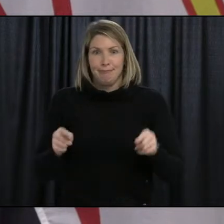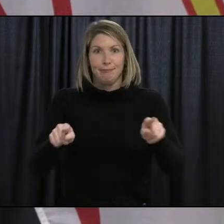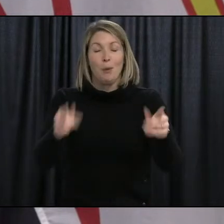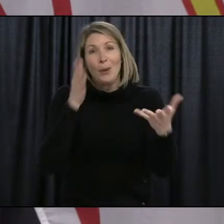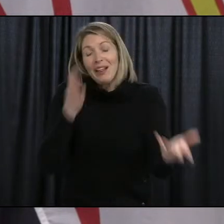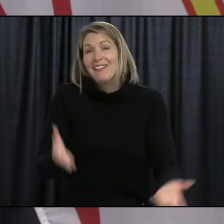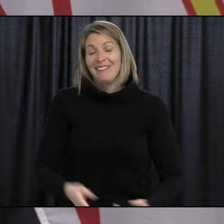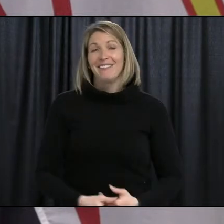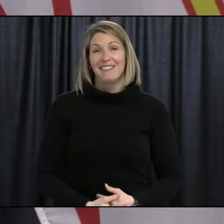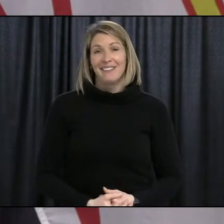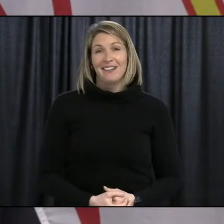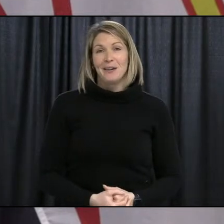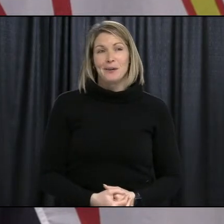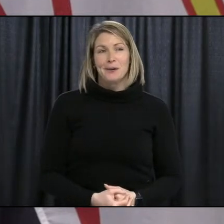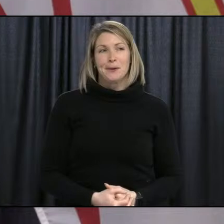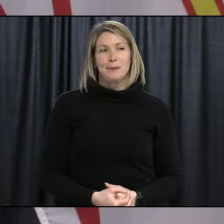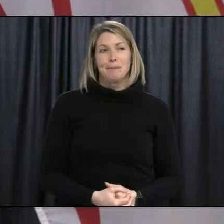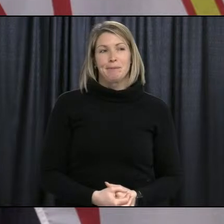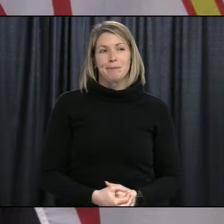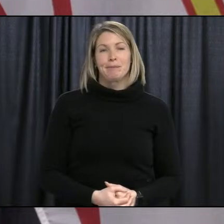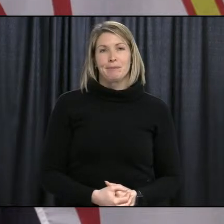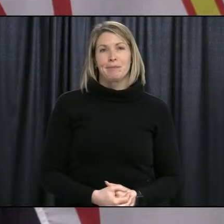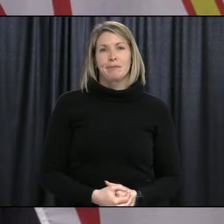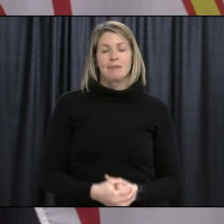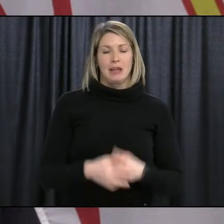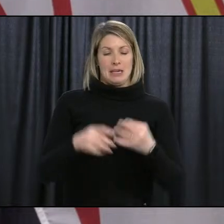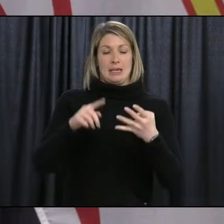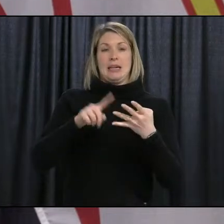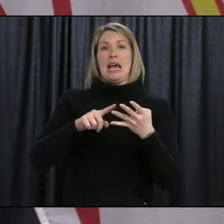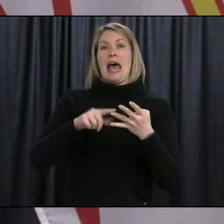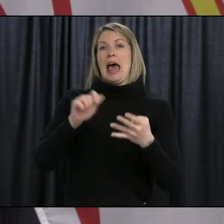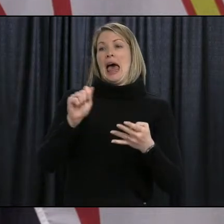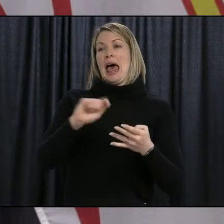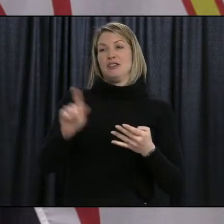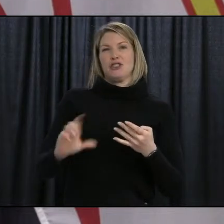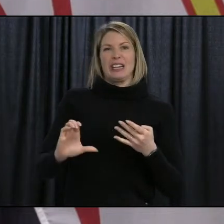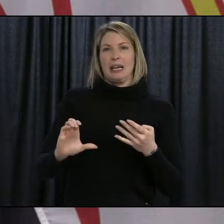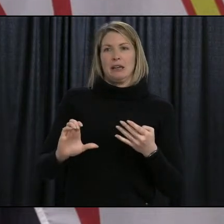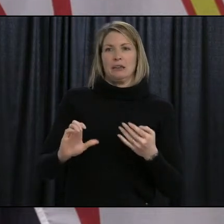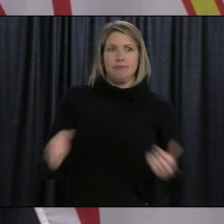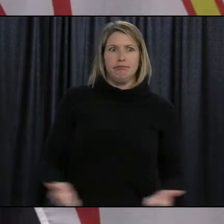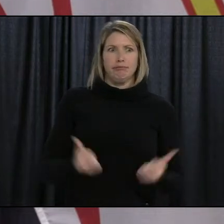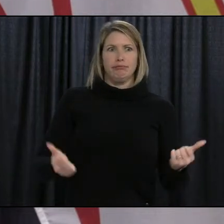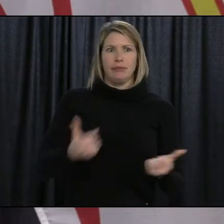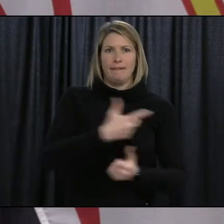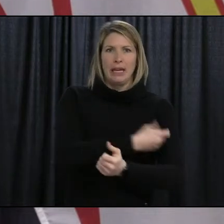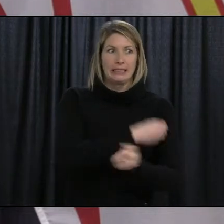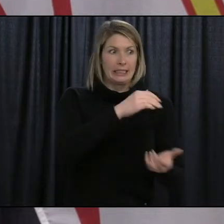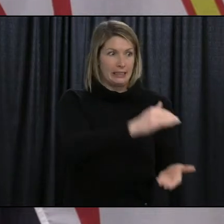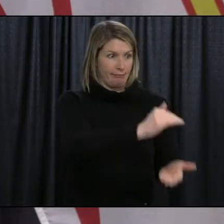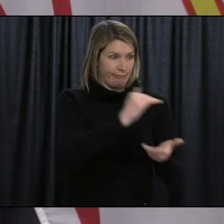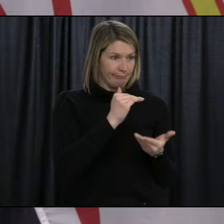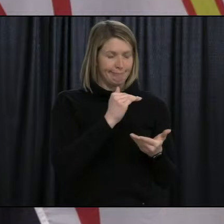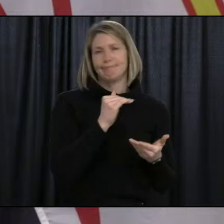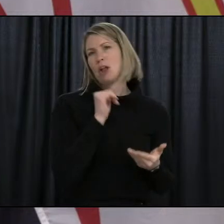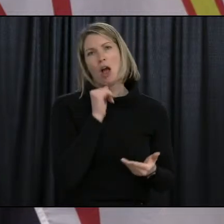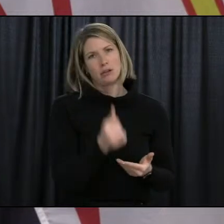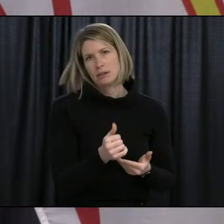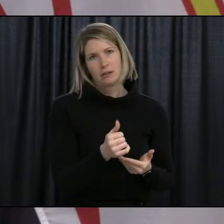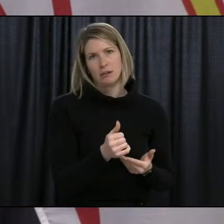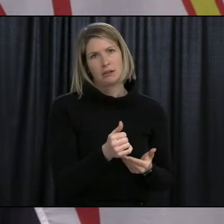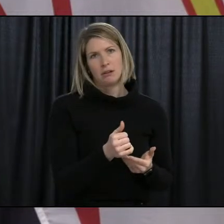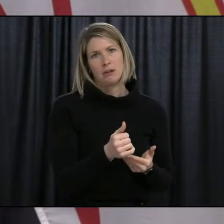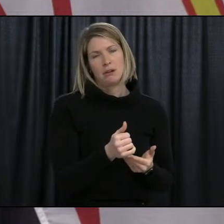vaccine groups. The AstraZeneca vaccine, we're not getting a lot of that, so we want to make sure that we're